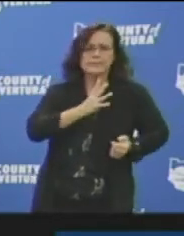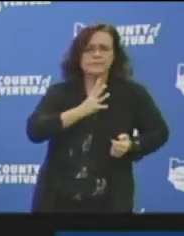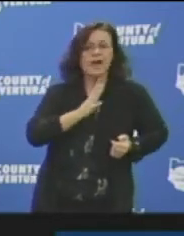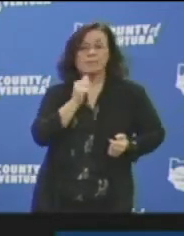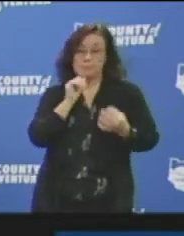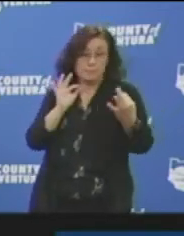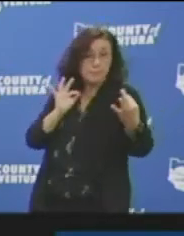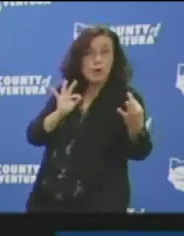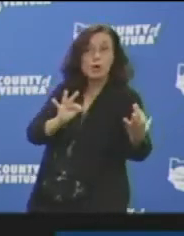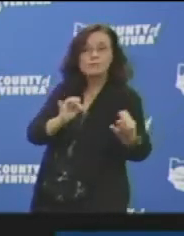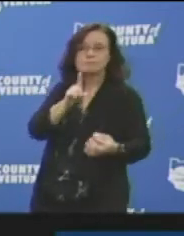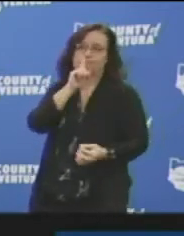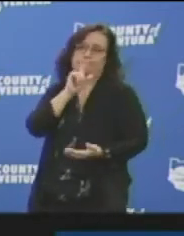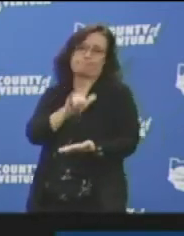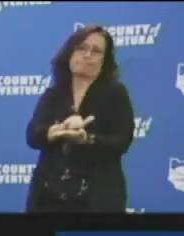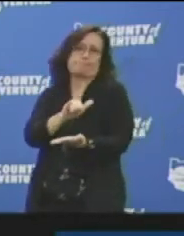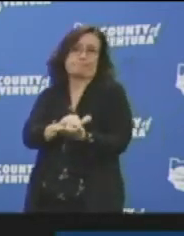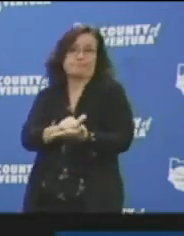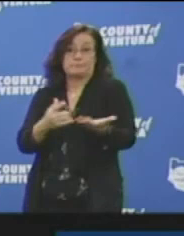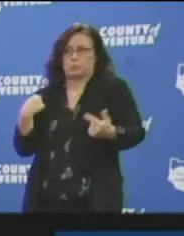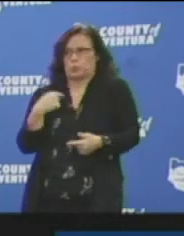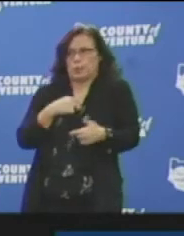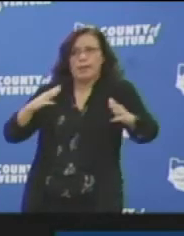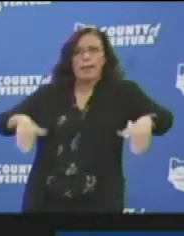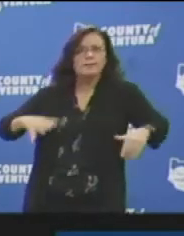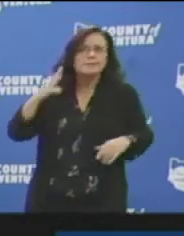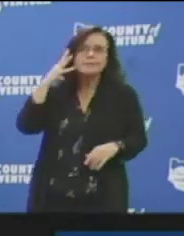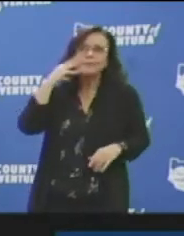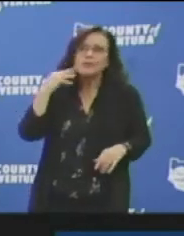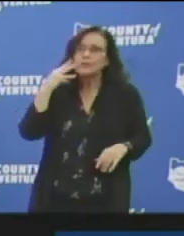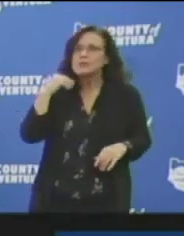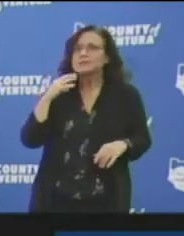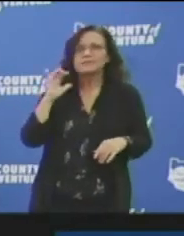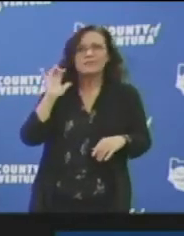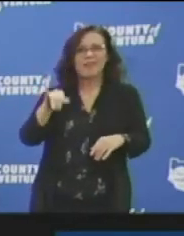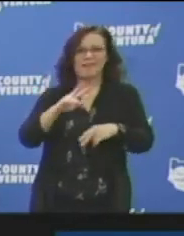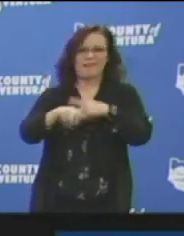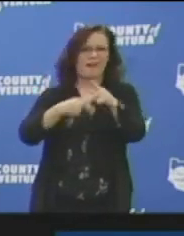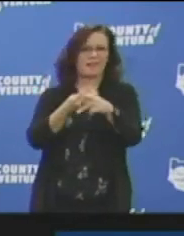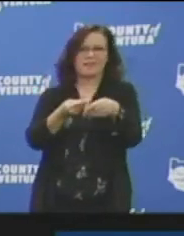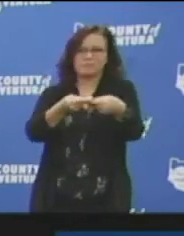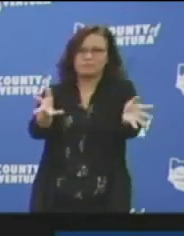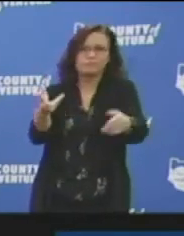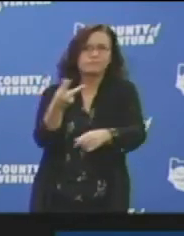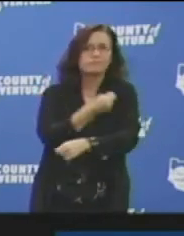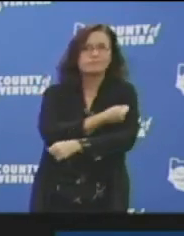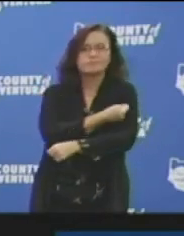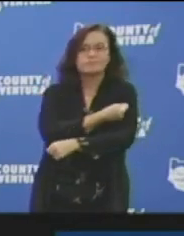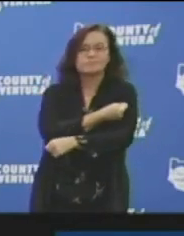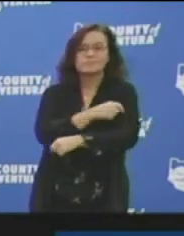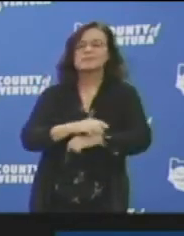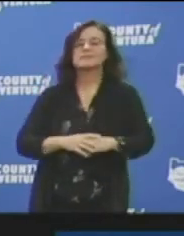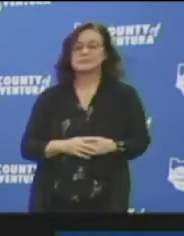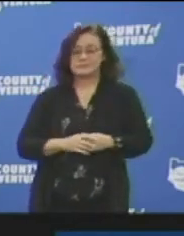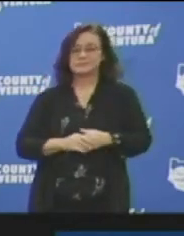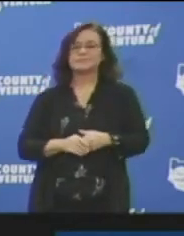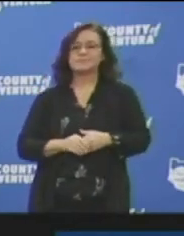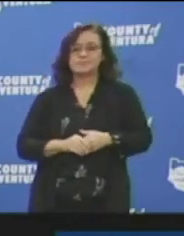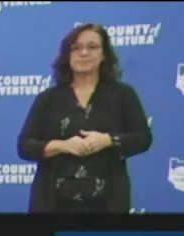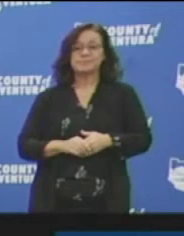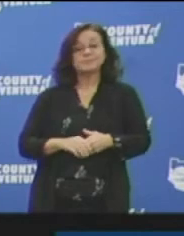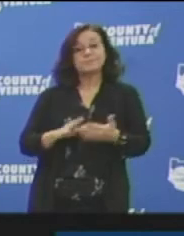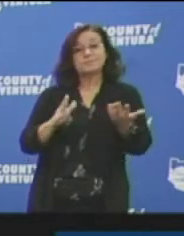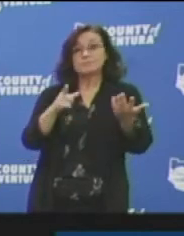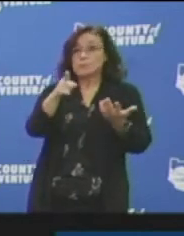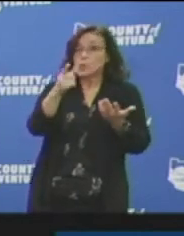We've never seen a rollout of vaccine like this. It's limited by the fact that the quantity of